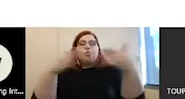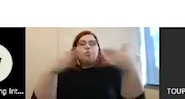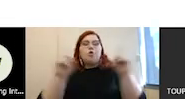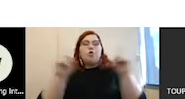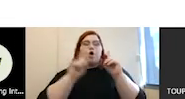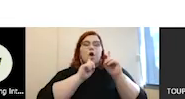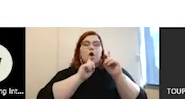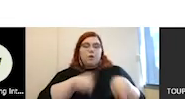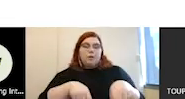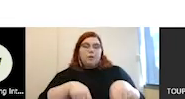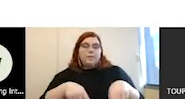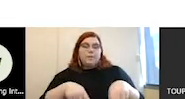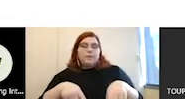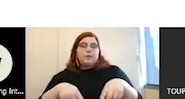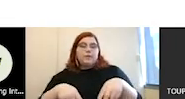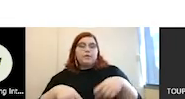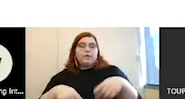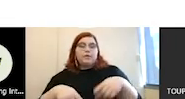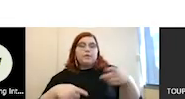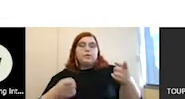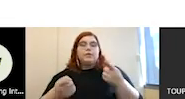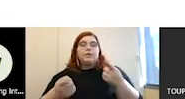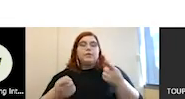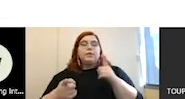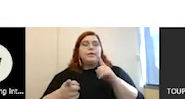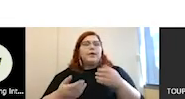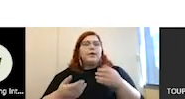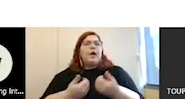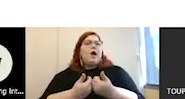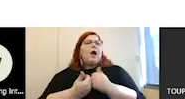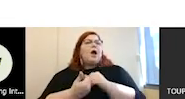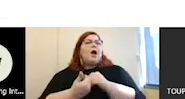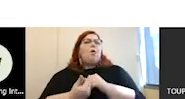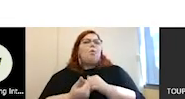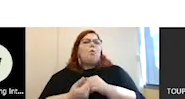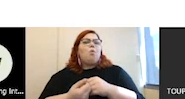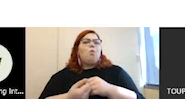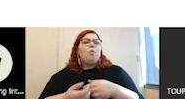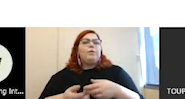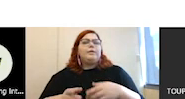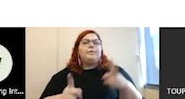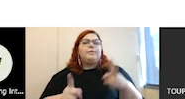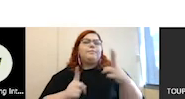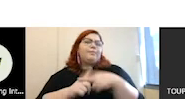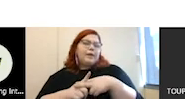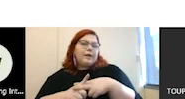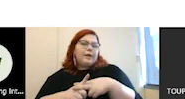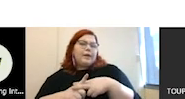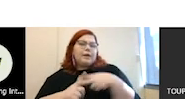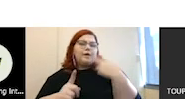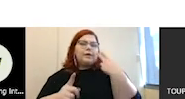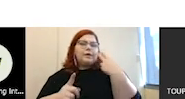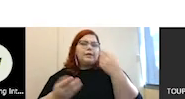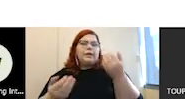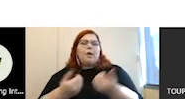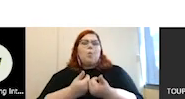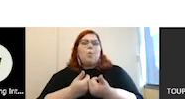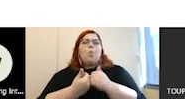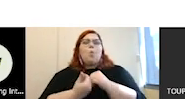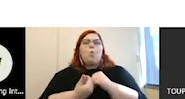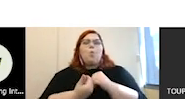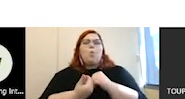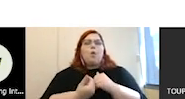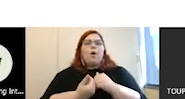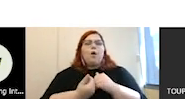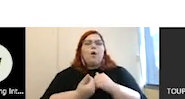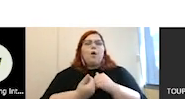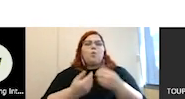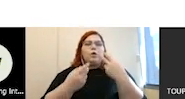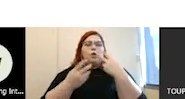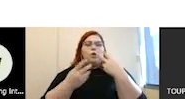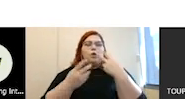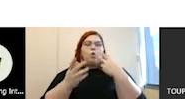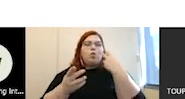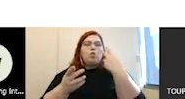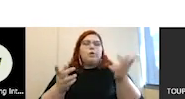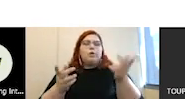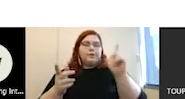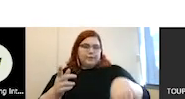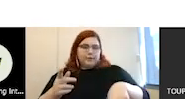to see how that command is implemented, and you are going to see what the output looks like,